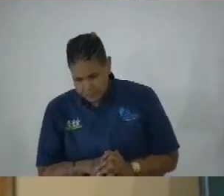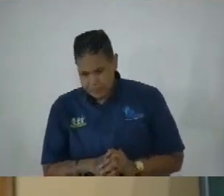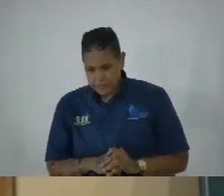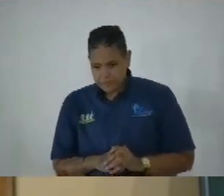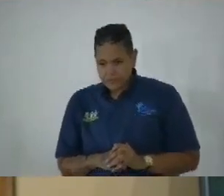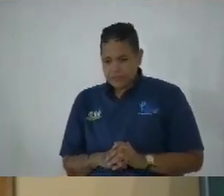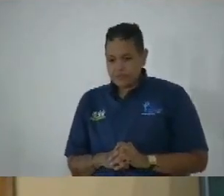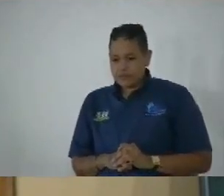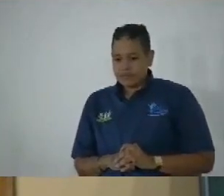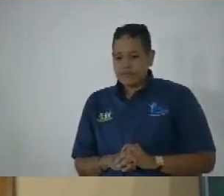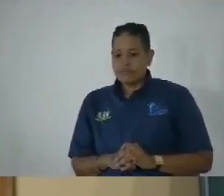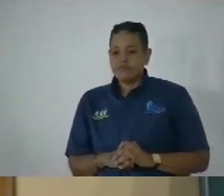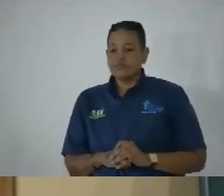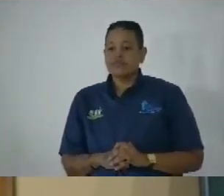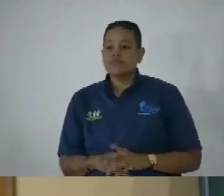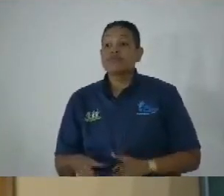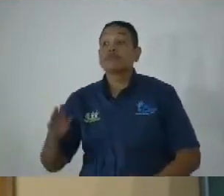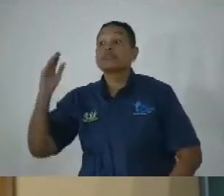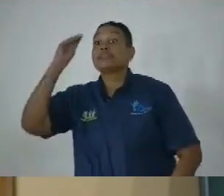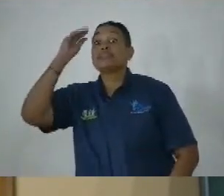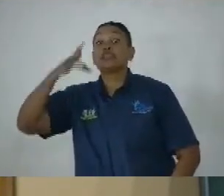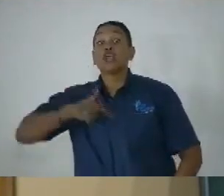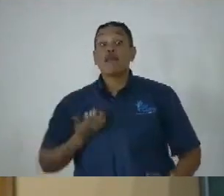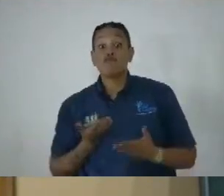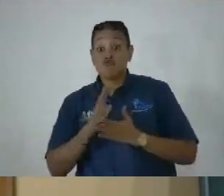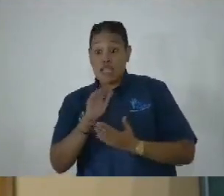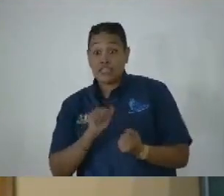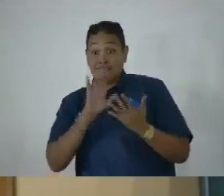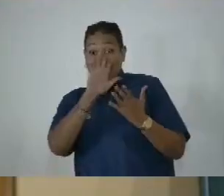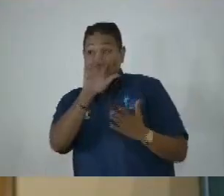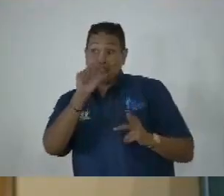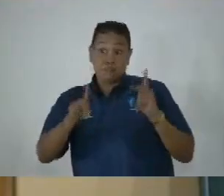Does the teacher have, yes please, does the teacher have the right to face their accuser?